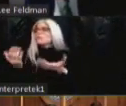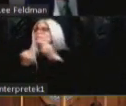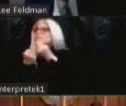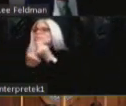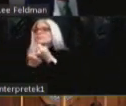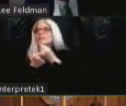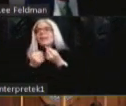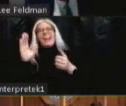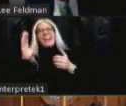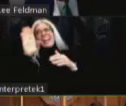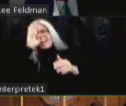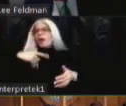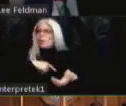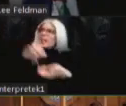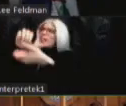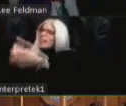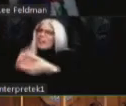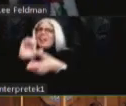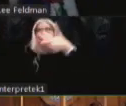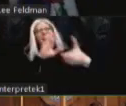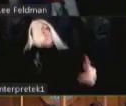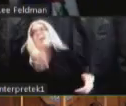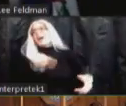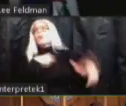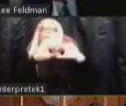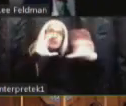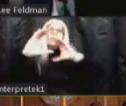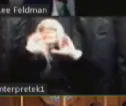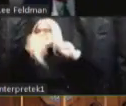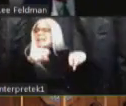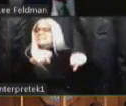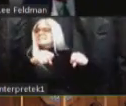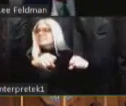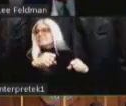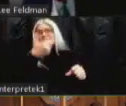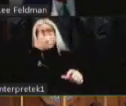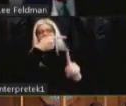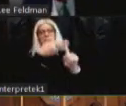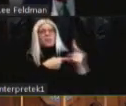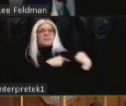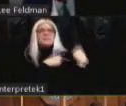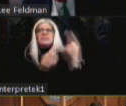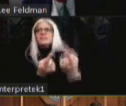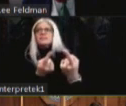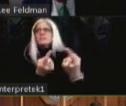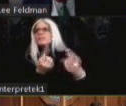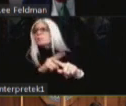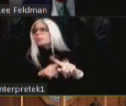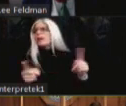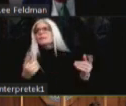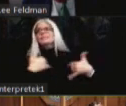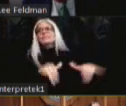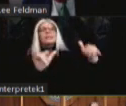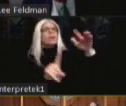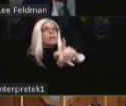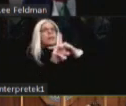communication, which throughout the last 10 months has been met with different kinds of challenges. The latest challenge being our